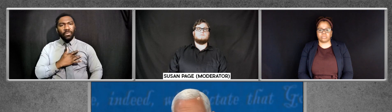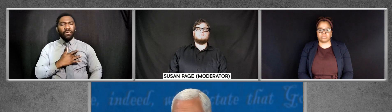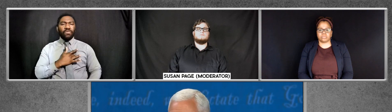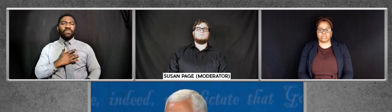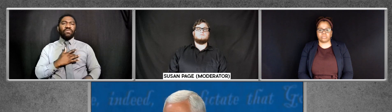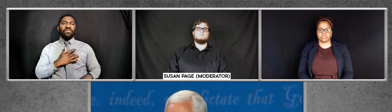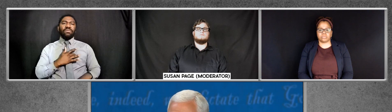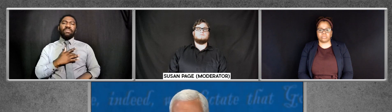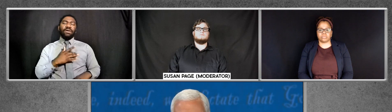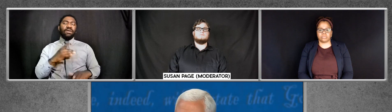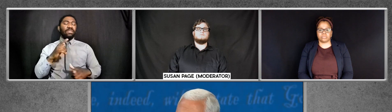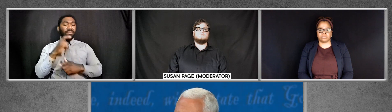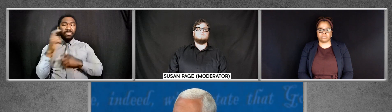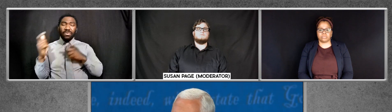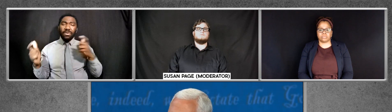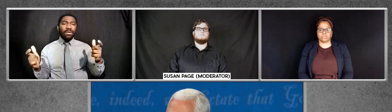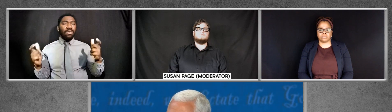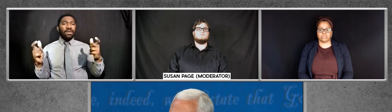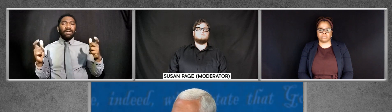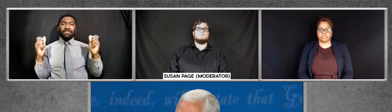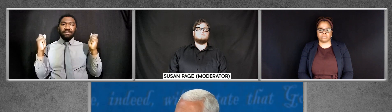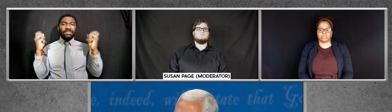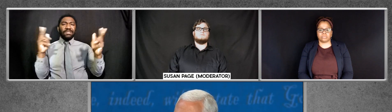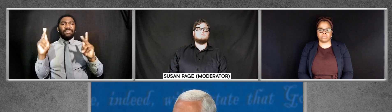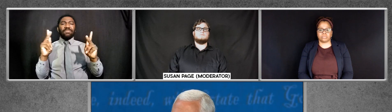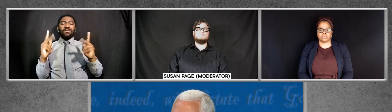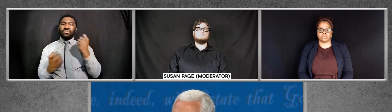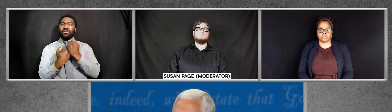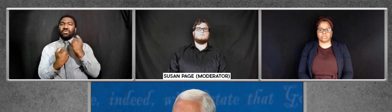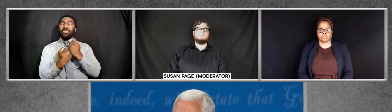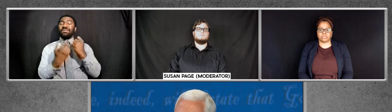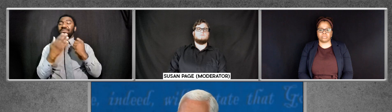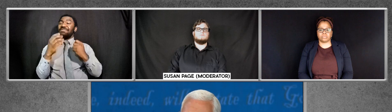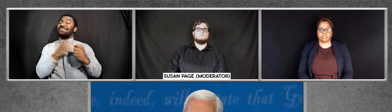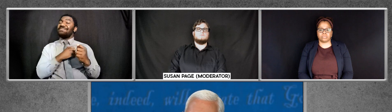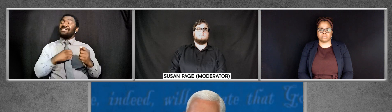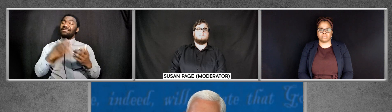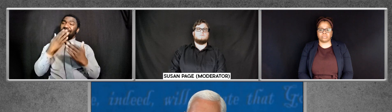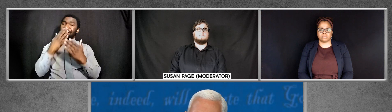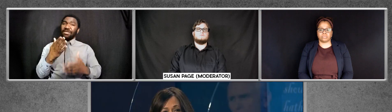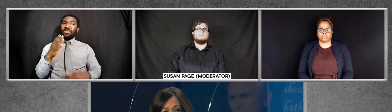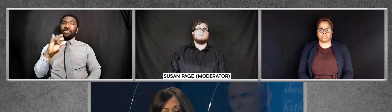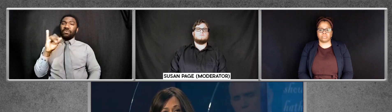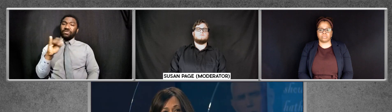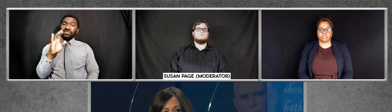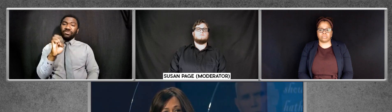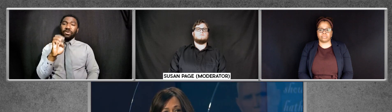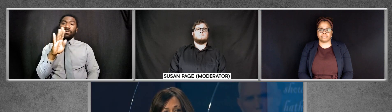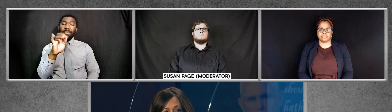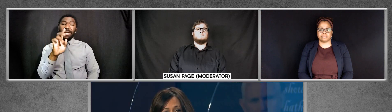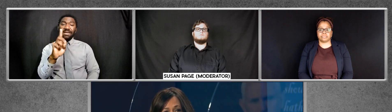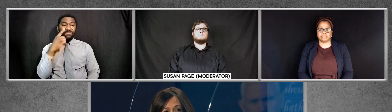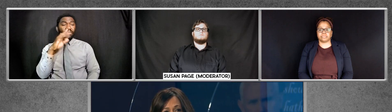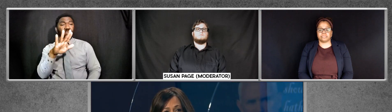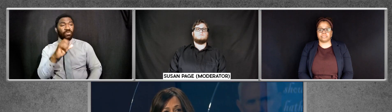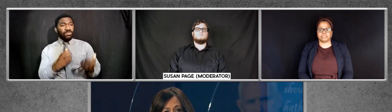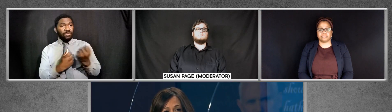bipartisan support. And Senator, I want to thank you and Joe Biden for your expressions, genuine concern. And I also want to congratulate